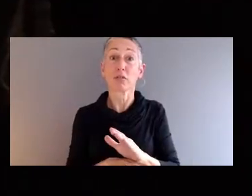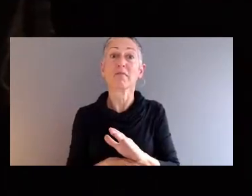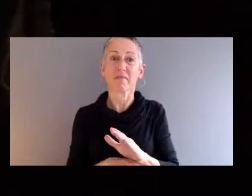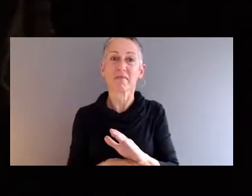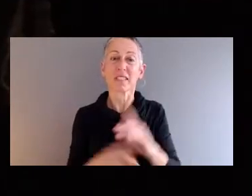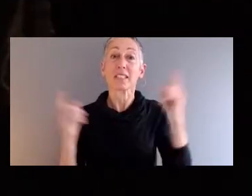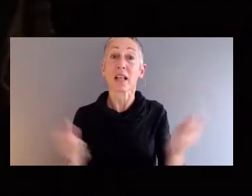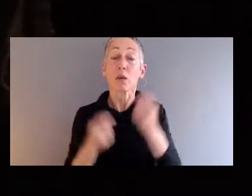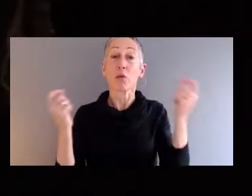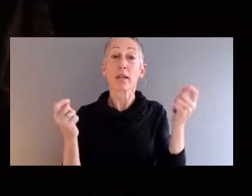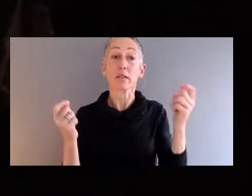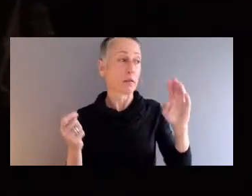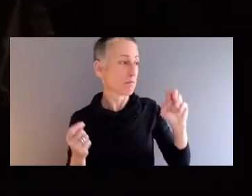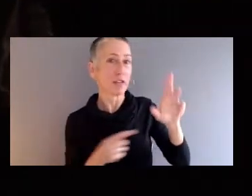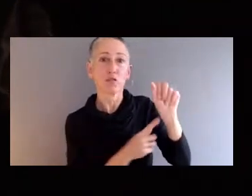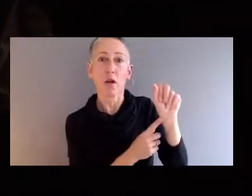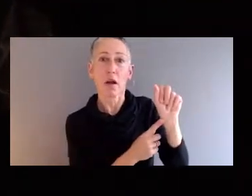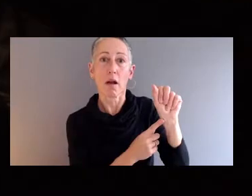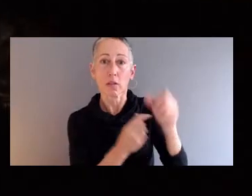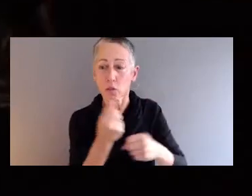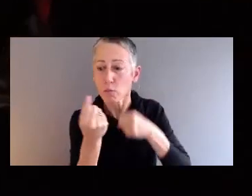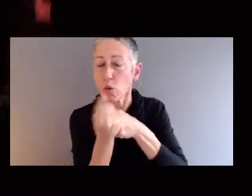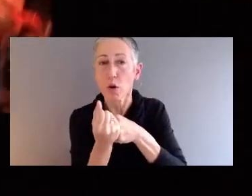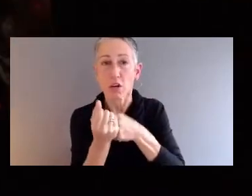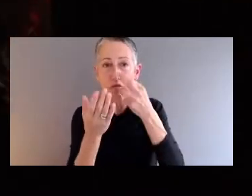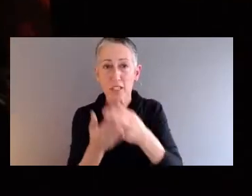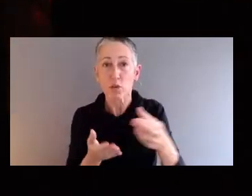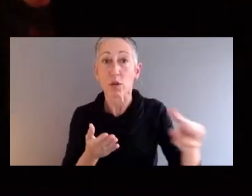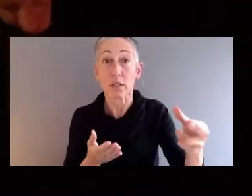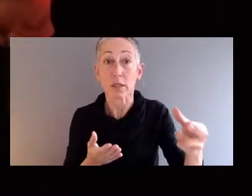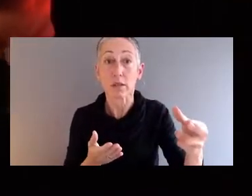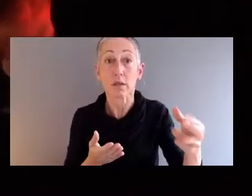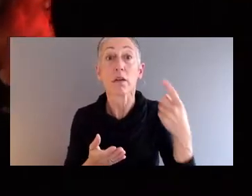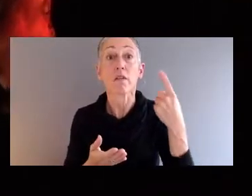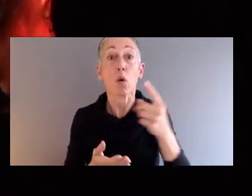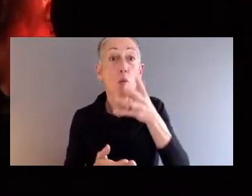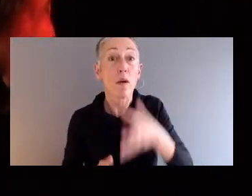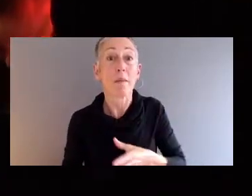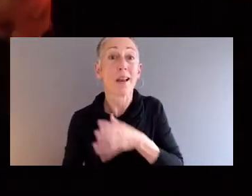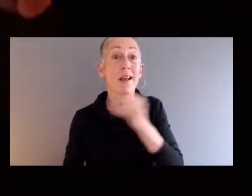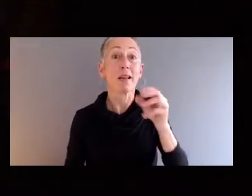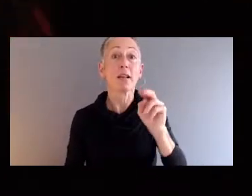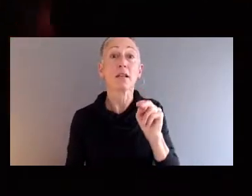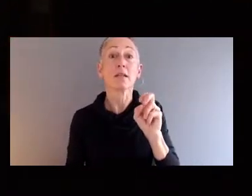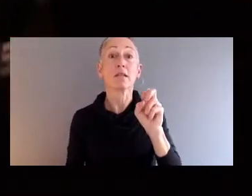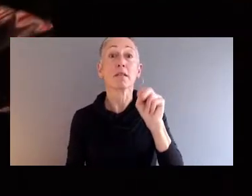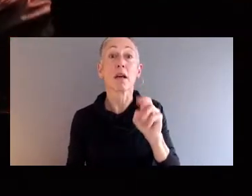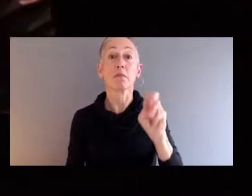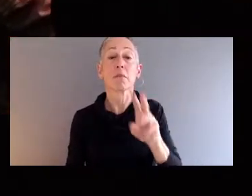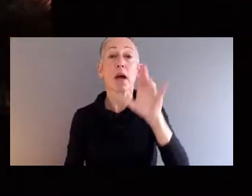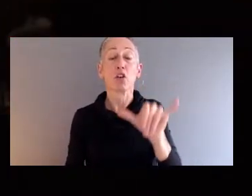support, resources, visibility to the women and non-binary artists who make the music in musical